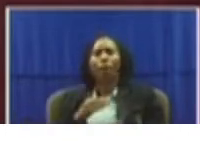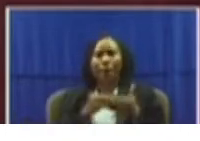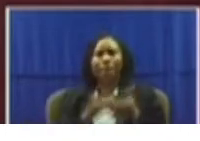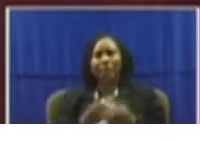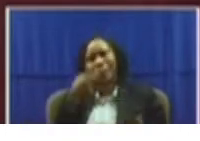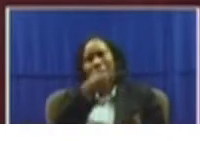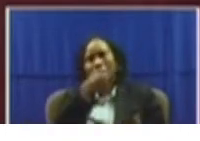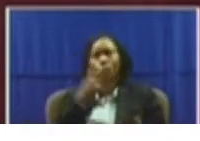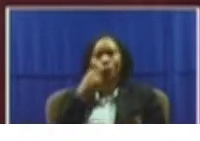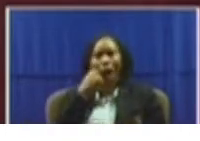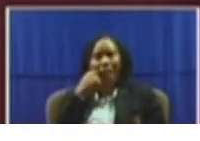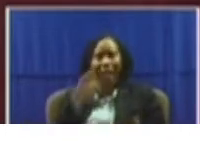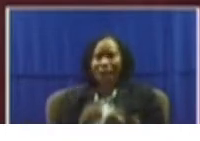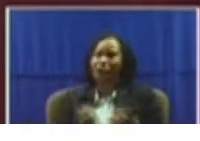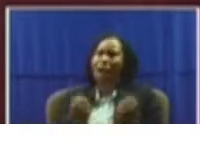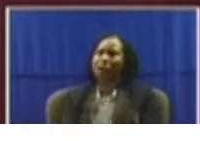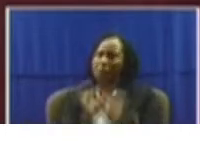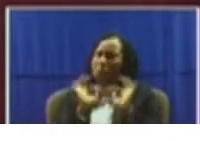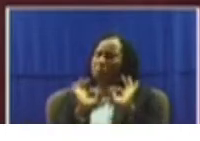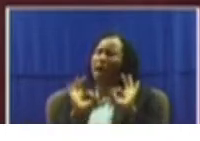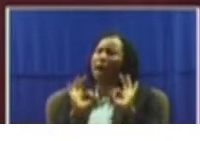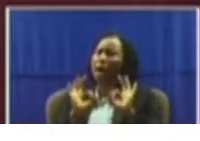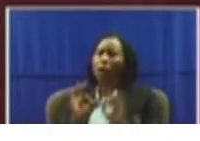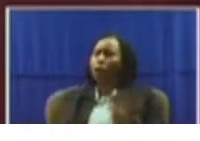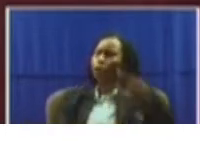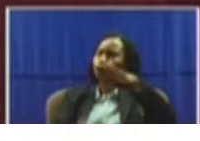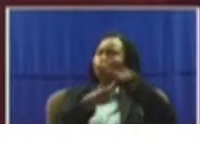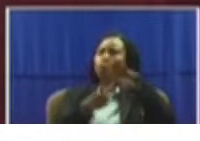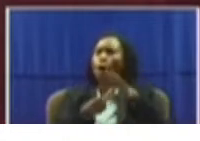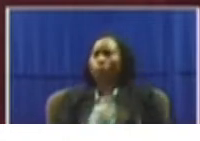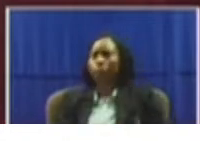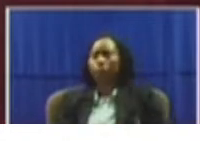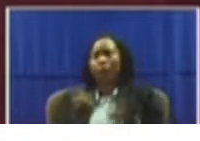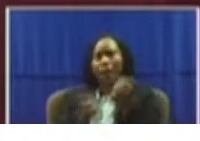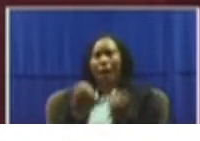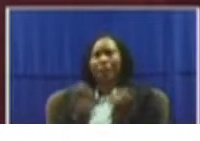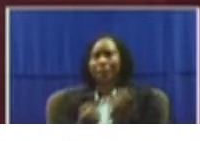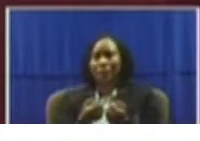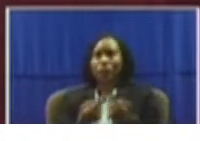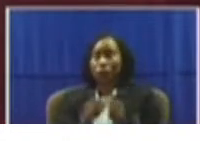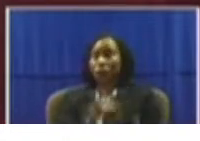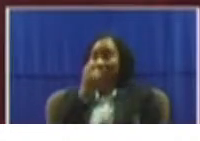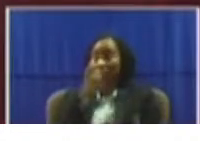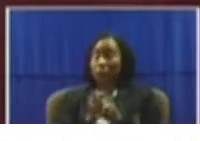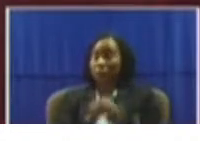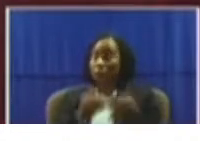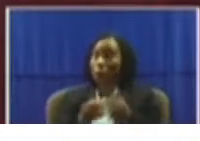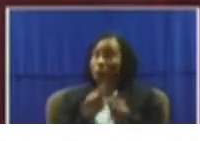vehicles. So really take the log out of your own eye.